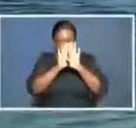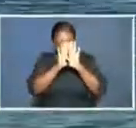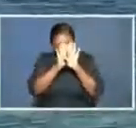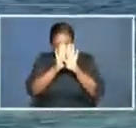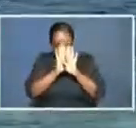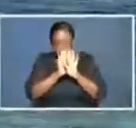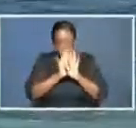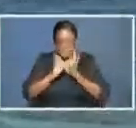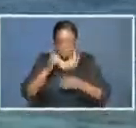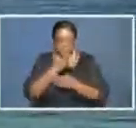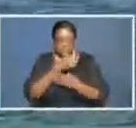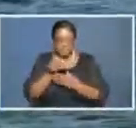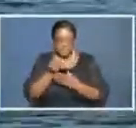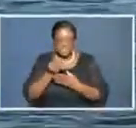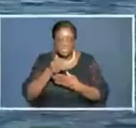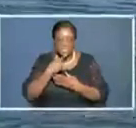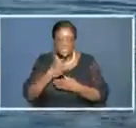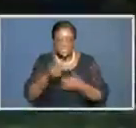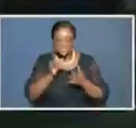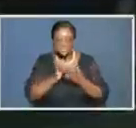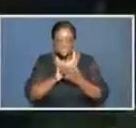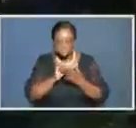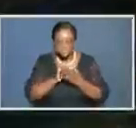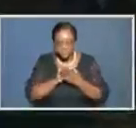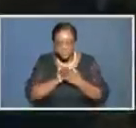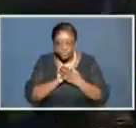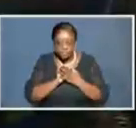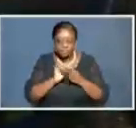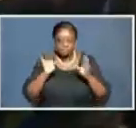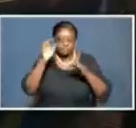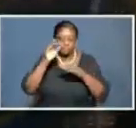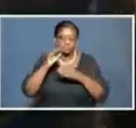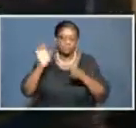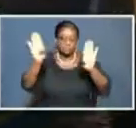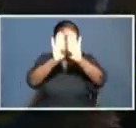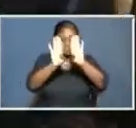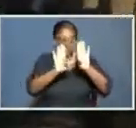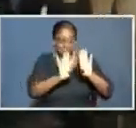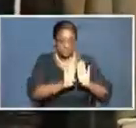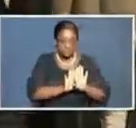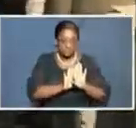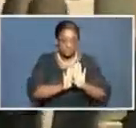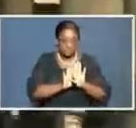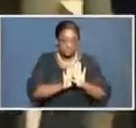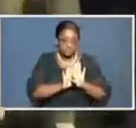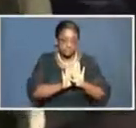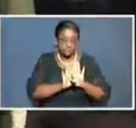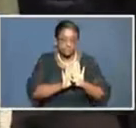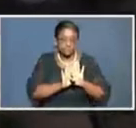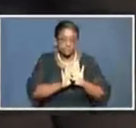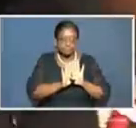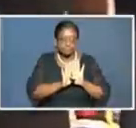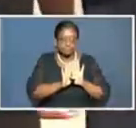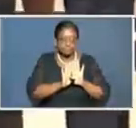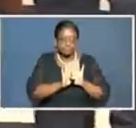future, Moulton hopes they can rebuild soon. Right now, we've shut down, you know, for a month just to think about things,